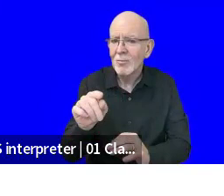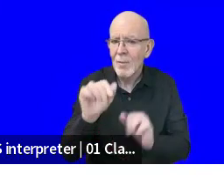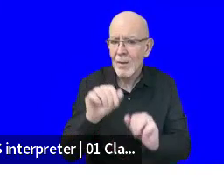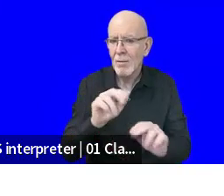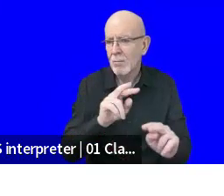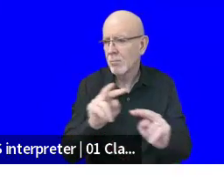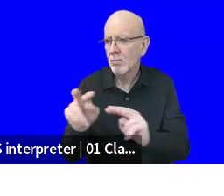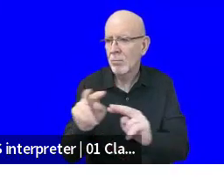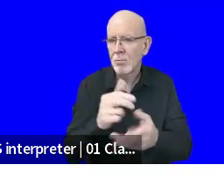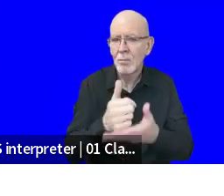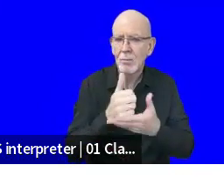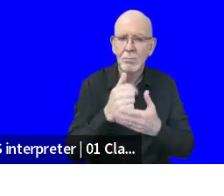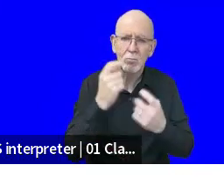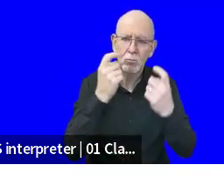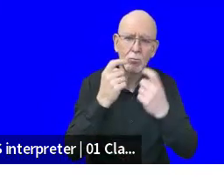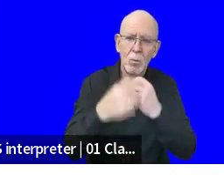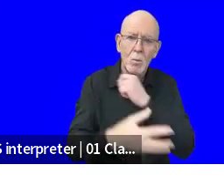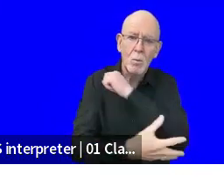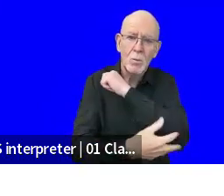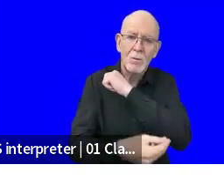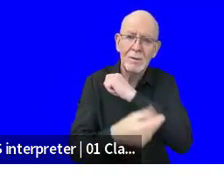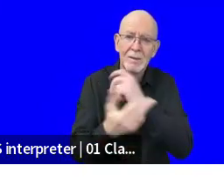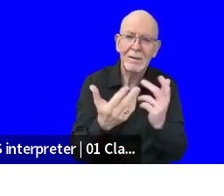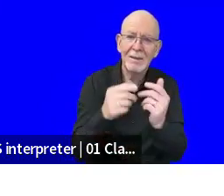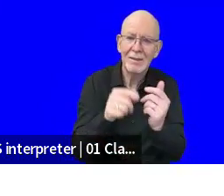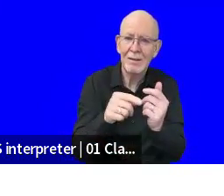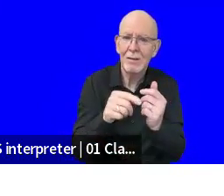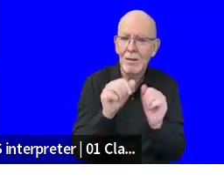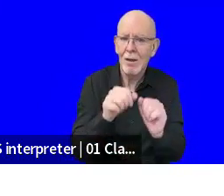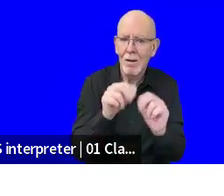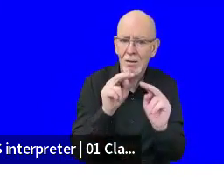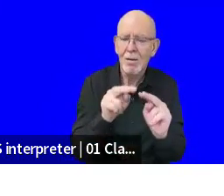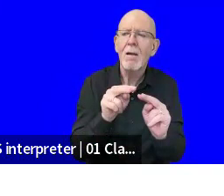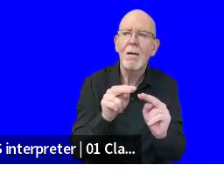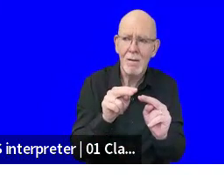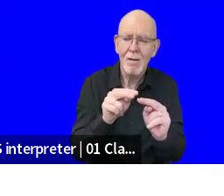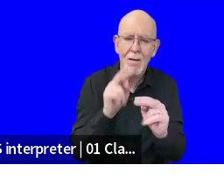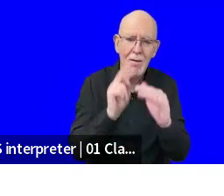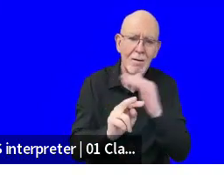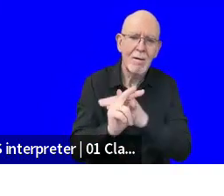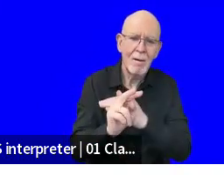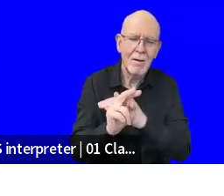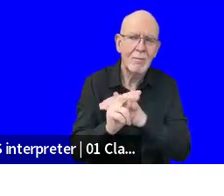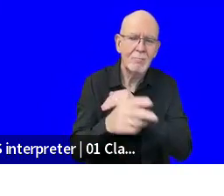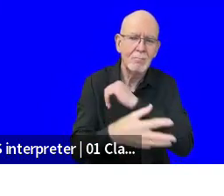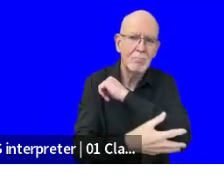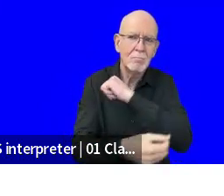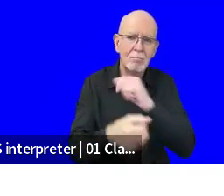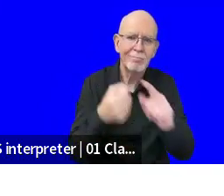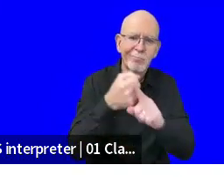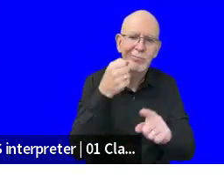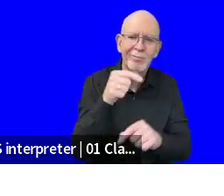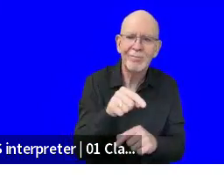And so is the approach that is that is available to